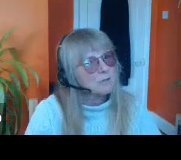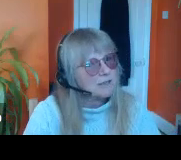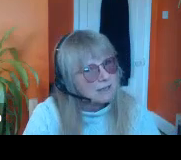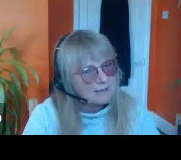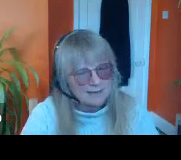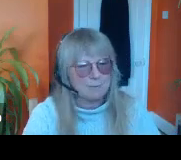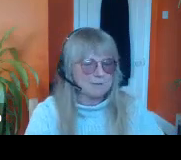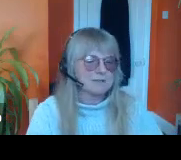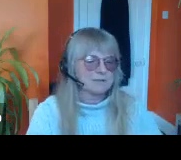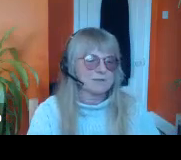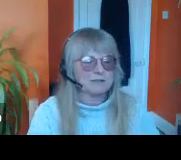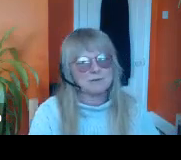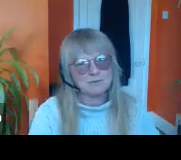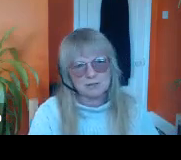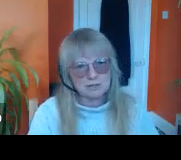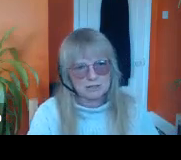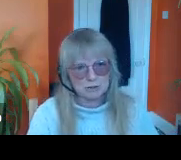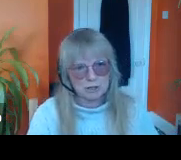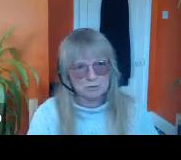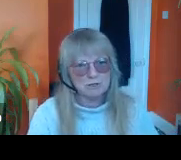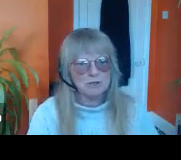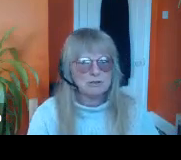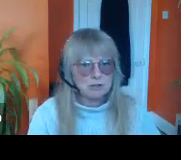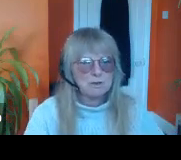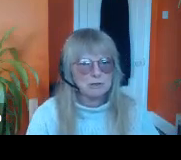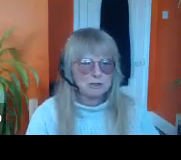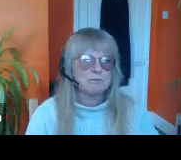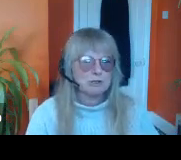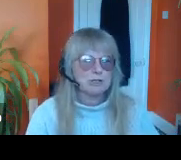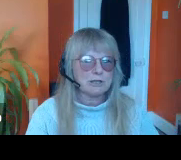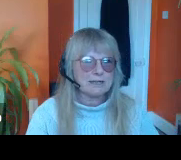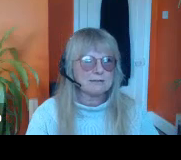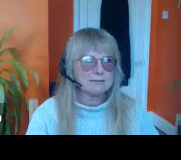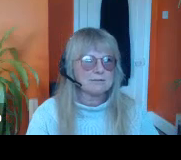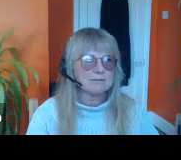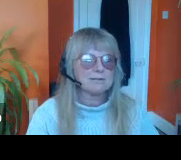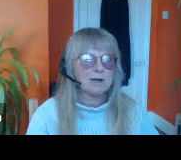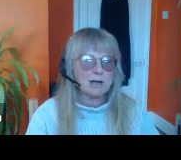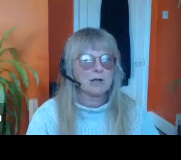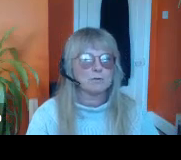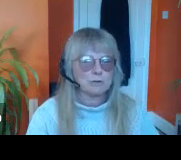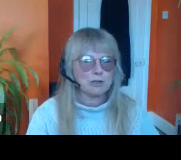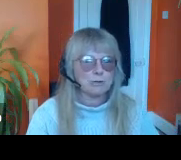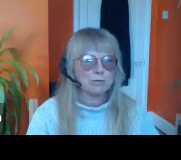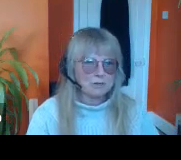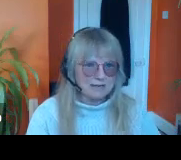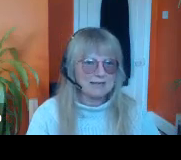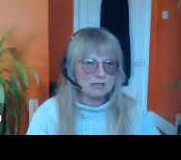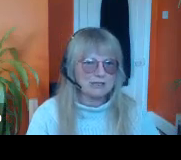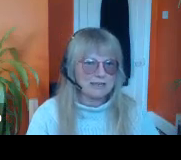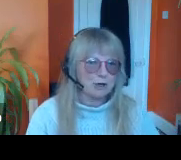or this is what's likely to happen, sort of thing, and you have to learn as you go. So you have a huge learning load on